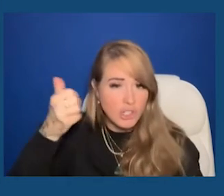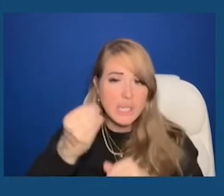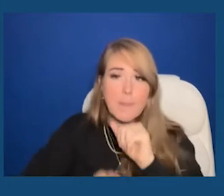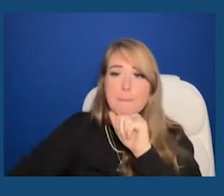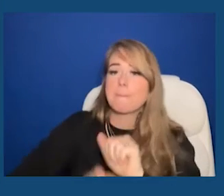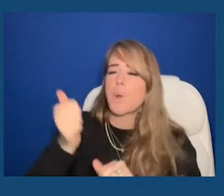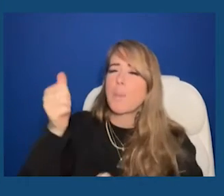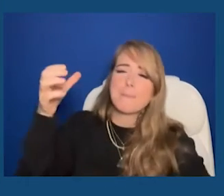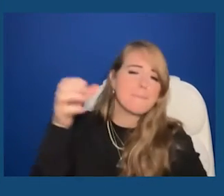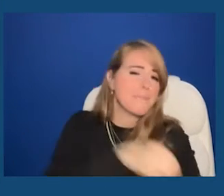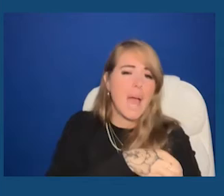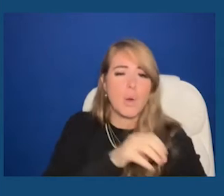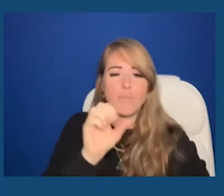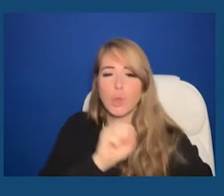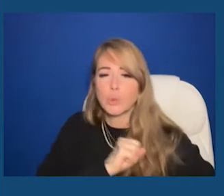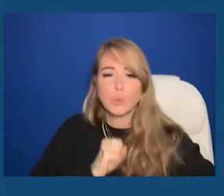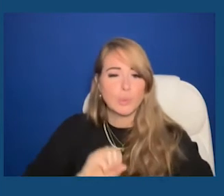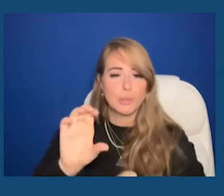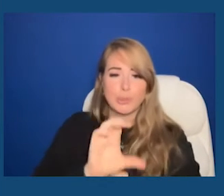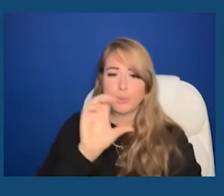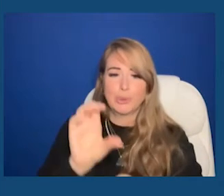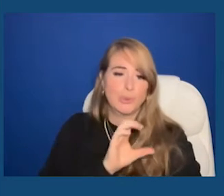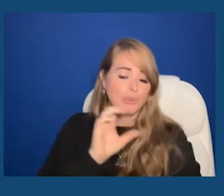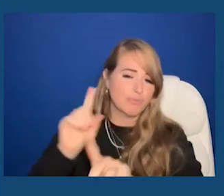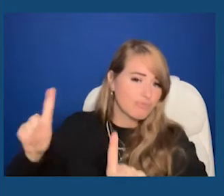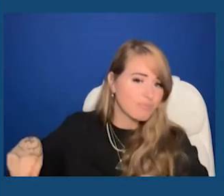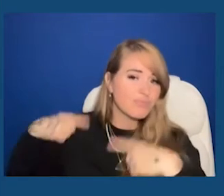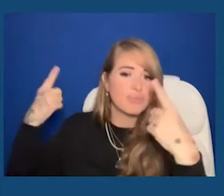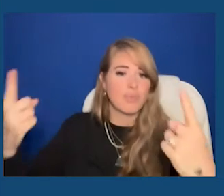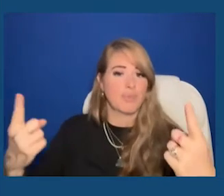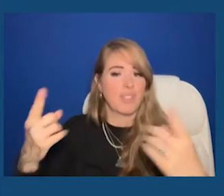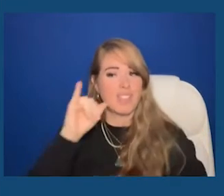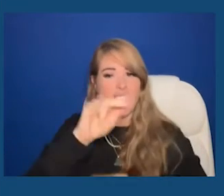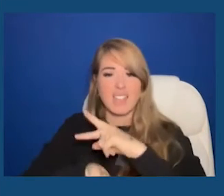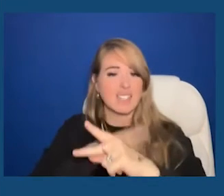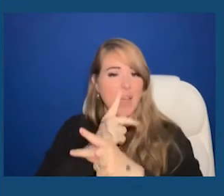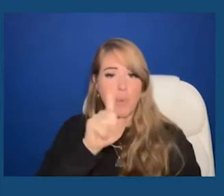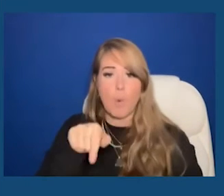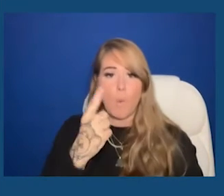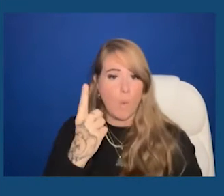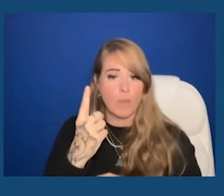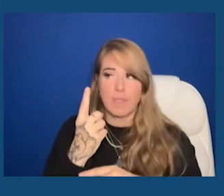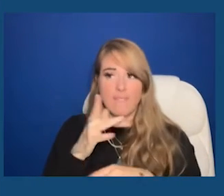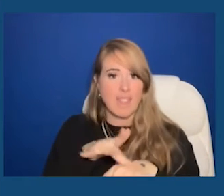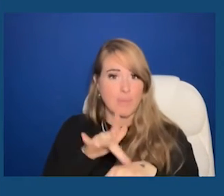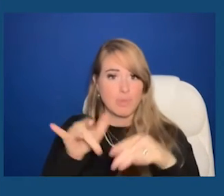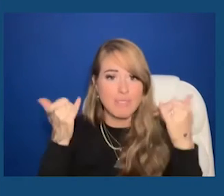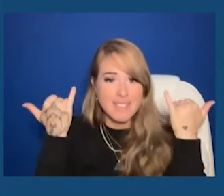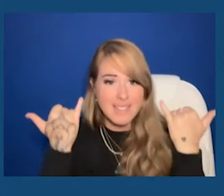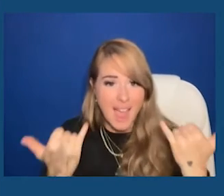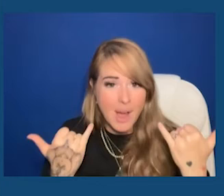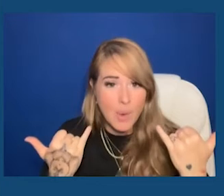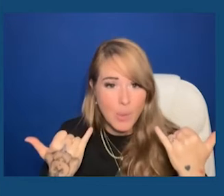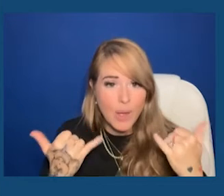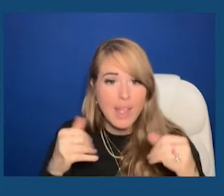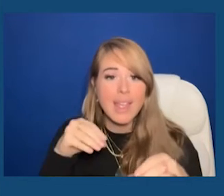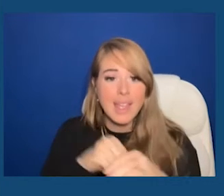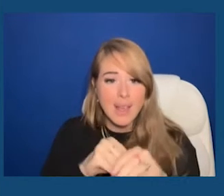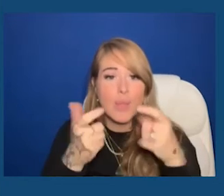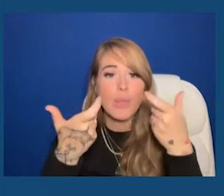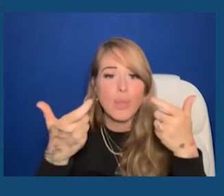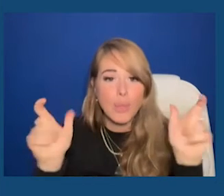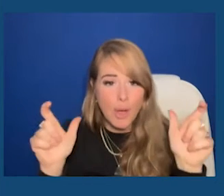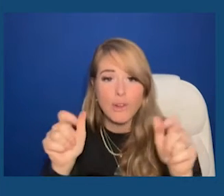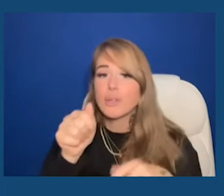powerful supercomputers, the type of which is only available right now in the large